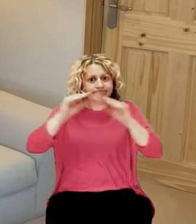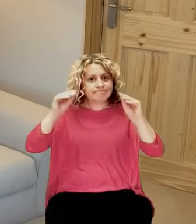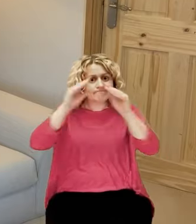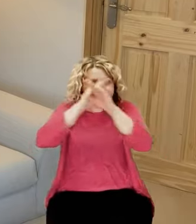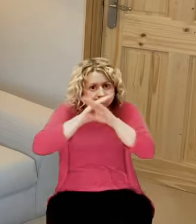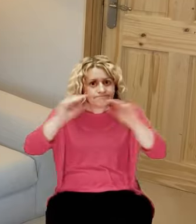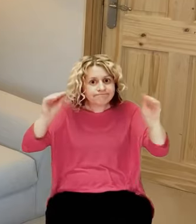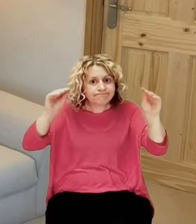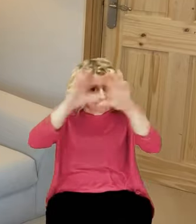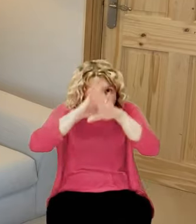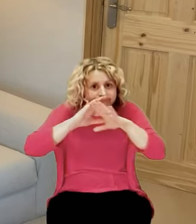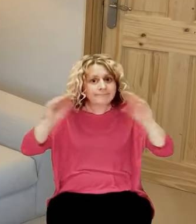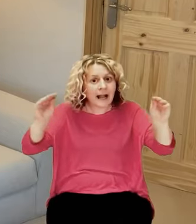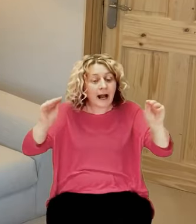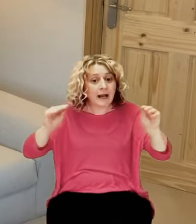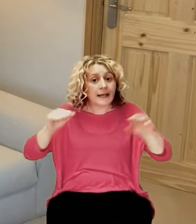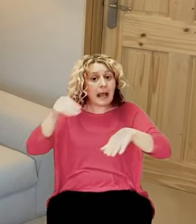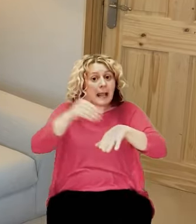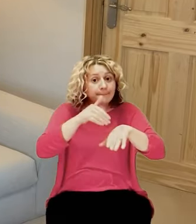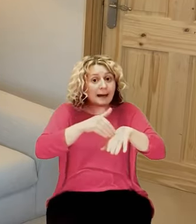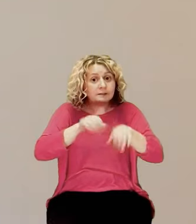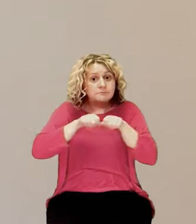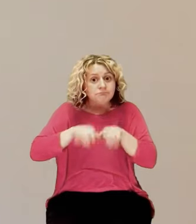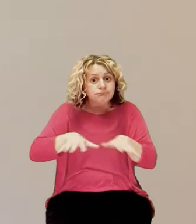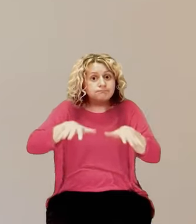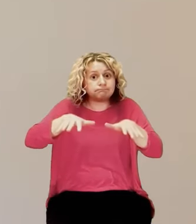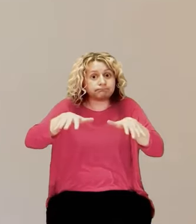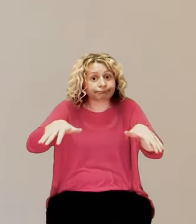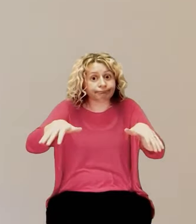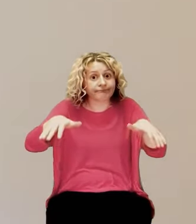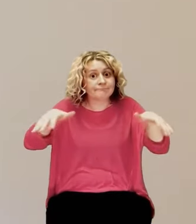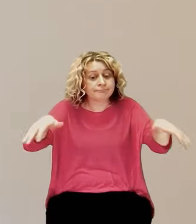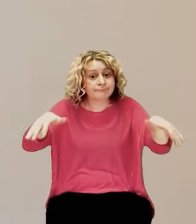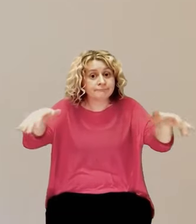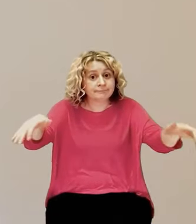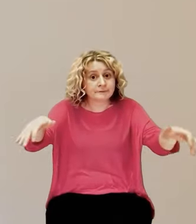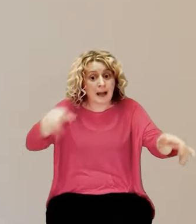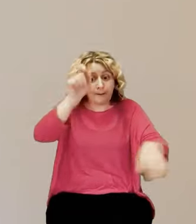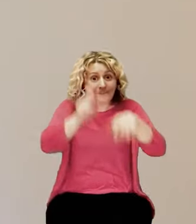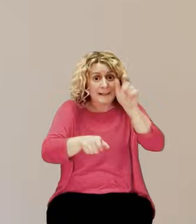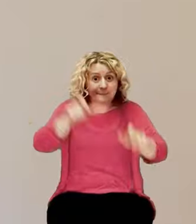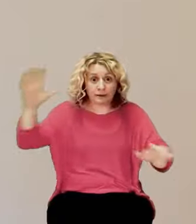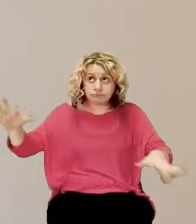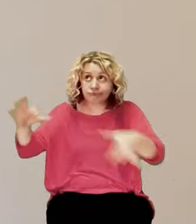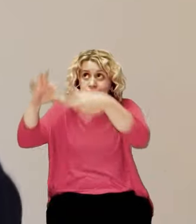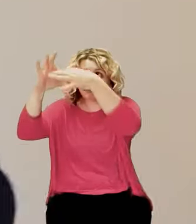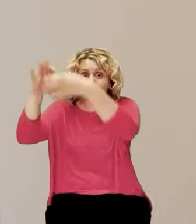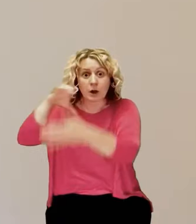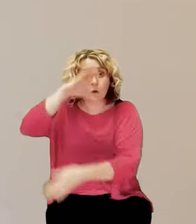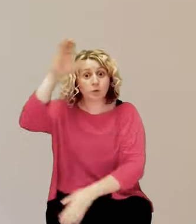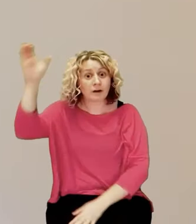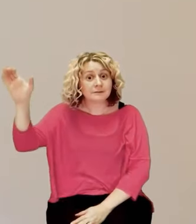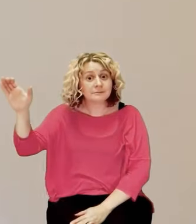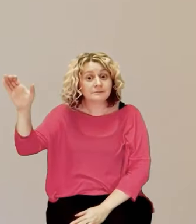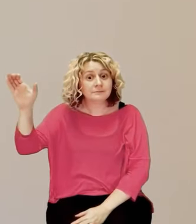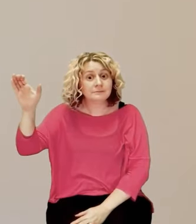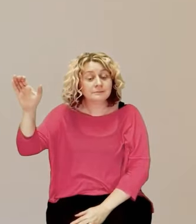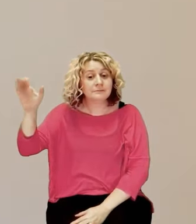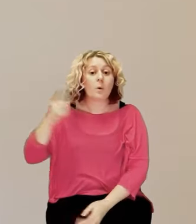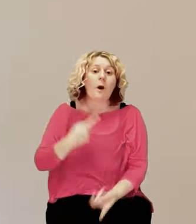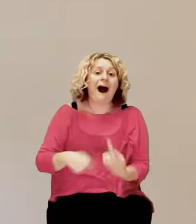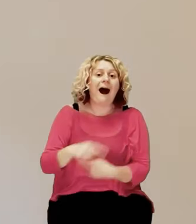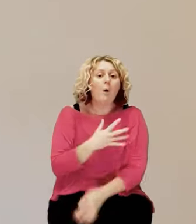And people meet Christ. So what is our hope? Christ alone. Christ alone is our